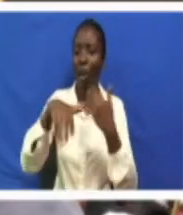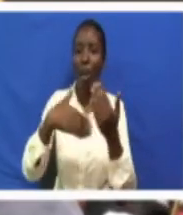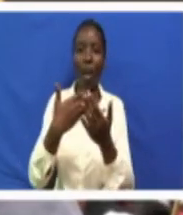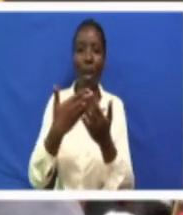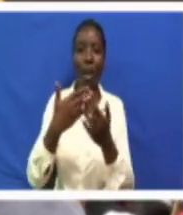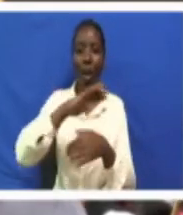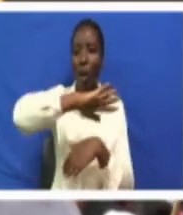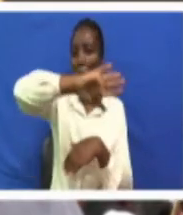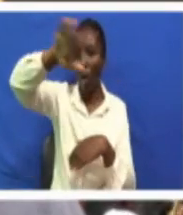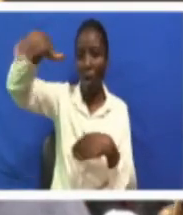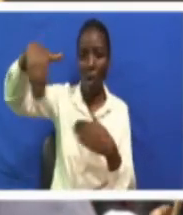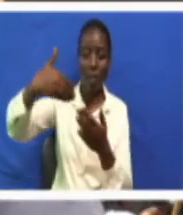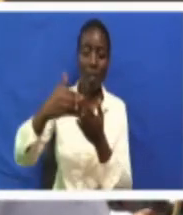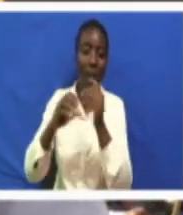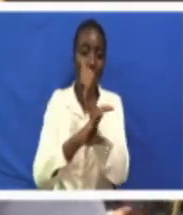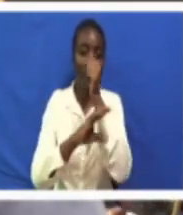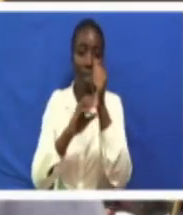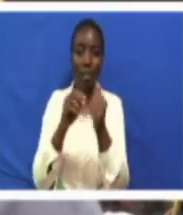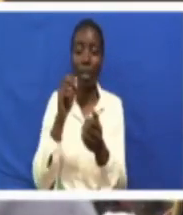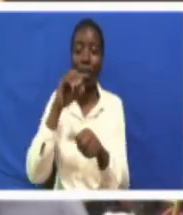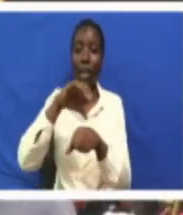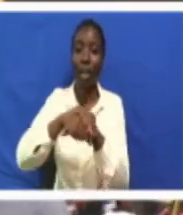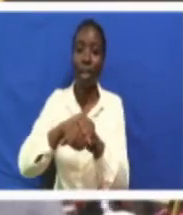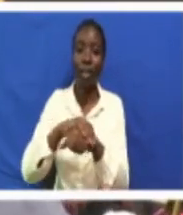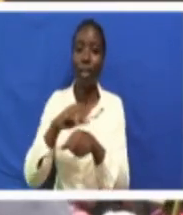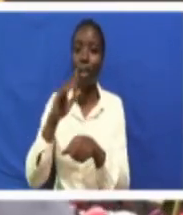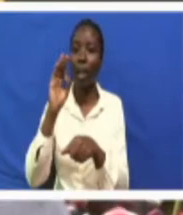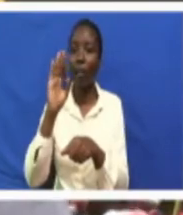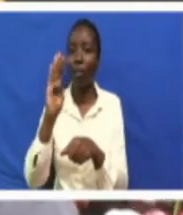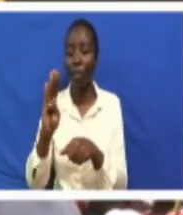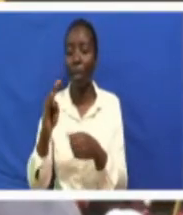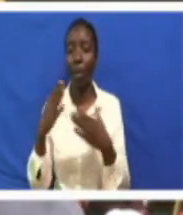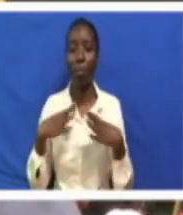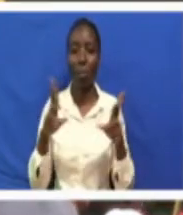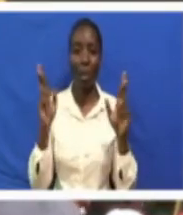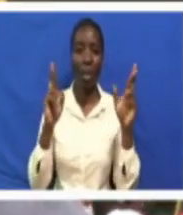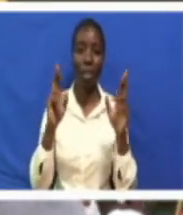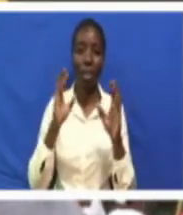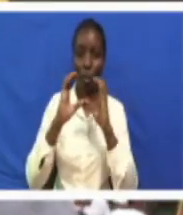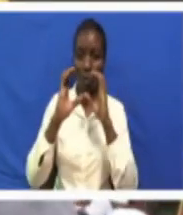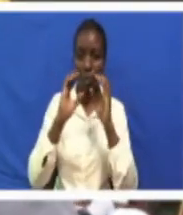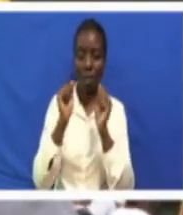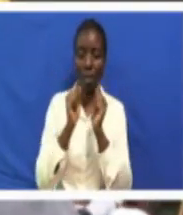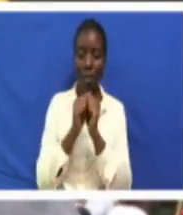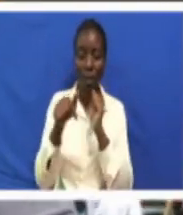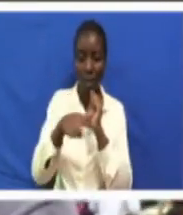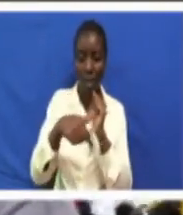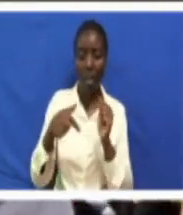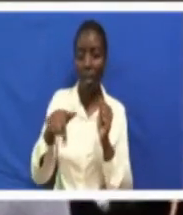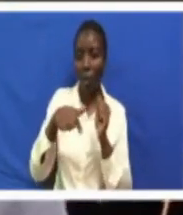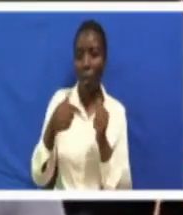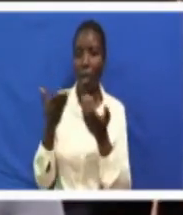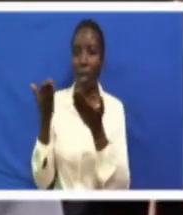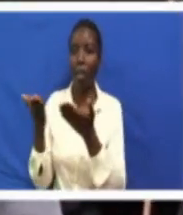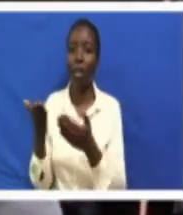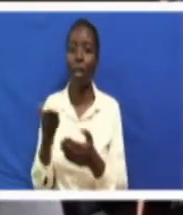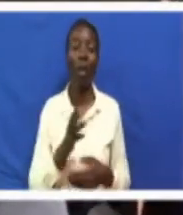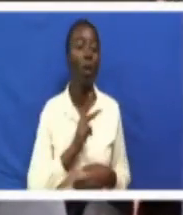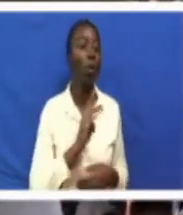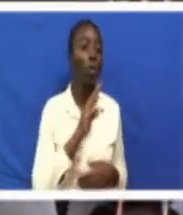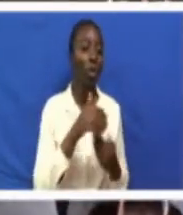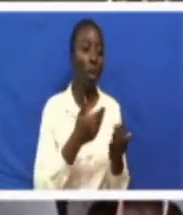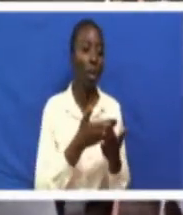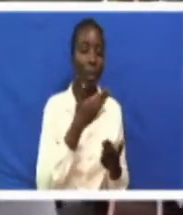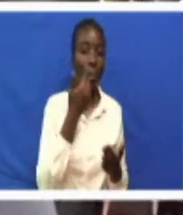be there even on Facebook as parties insurance so people are ready to talk to us and we're available yes wish you all the best and